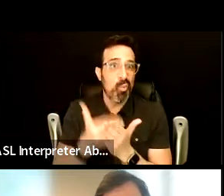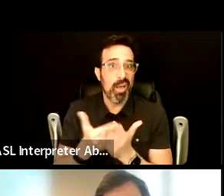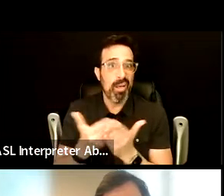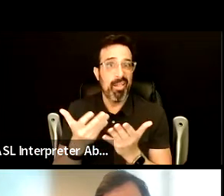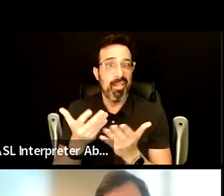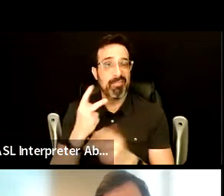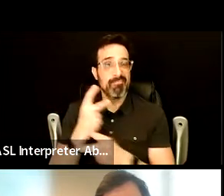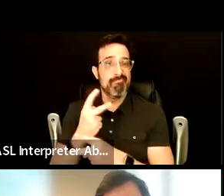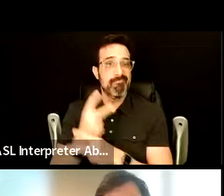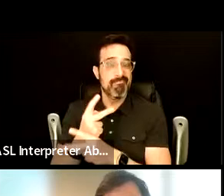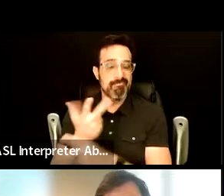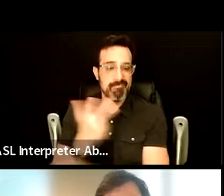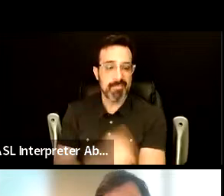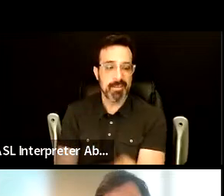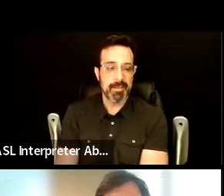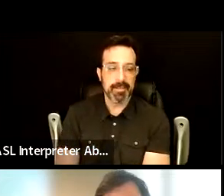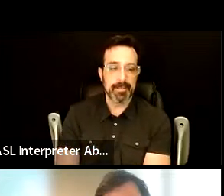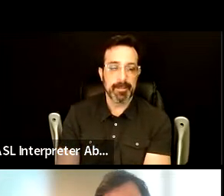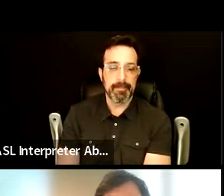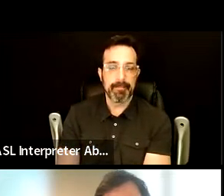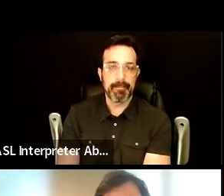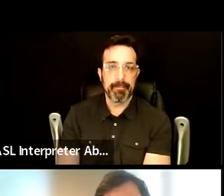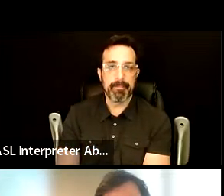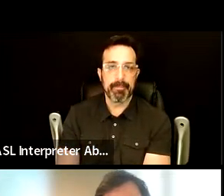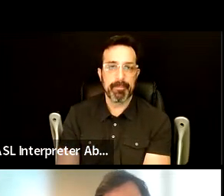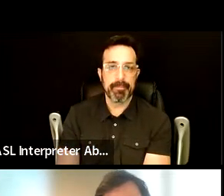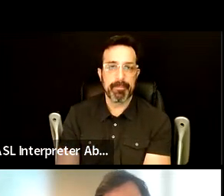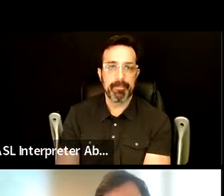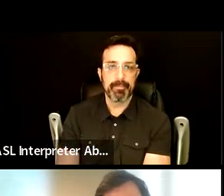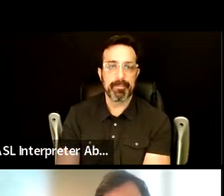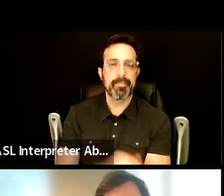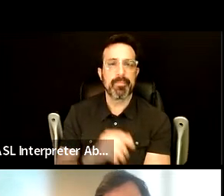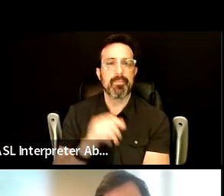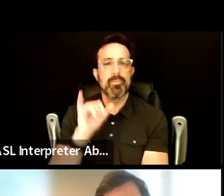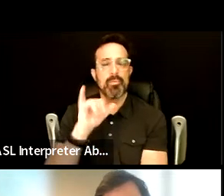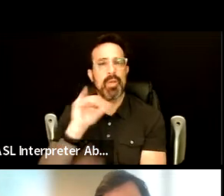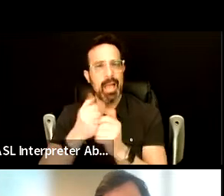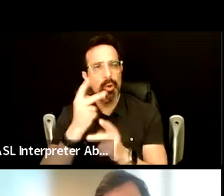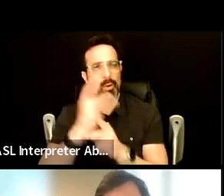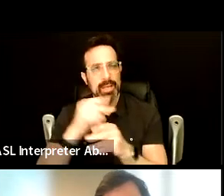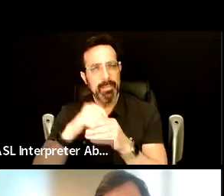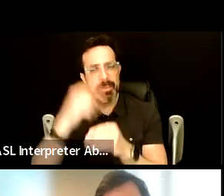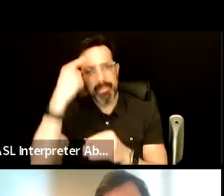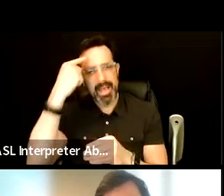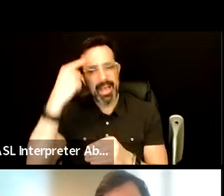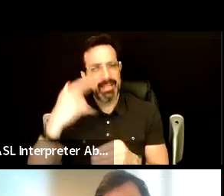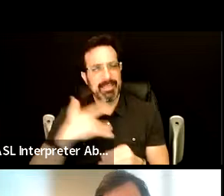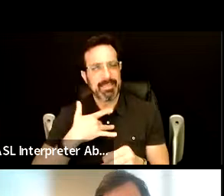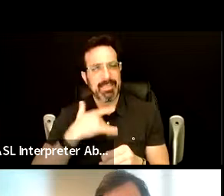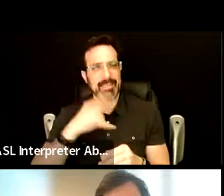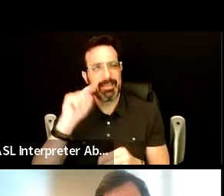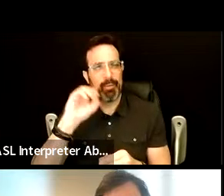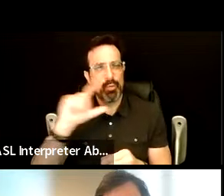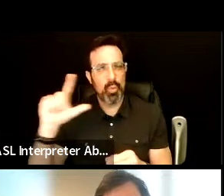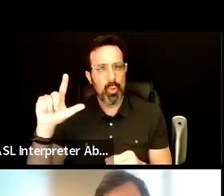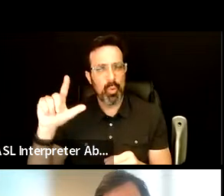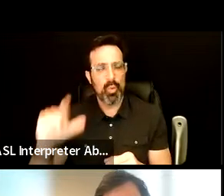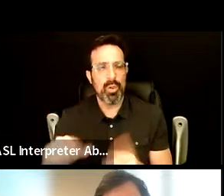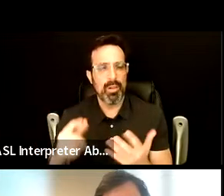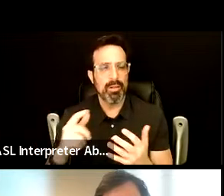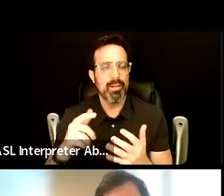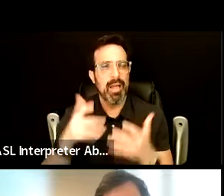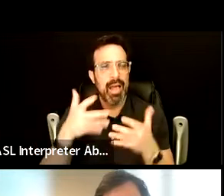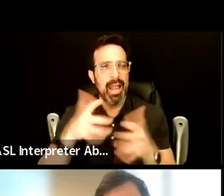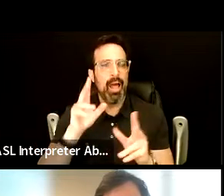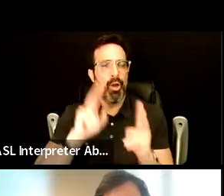for? I think the other piece of that is how do you keep in mind the sense of tolling, having this link to sort of outcomes that allow for tolls to